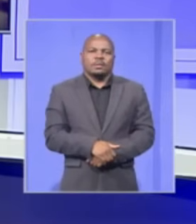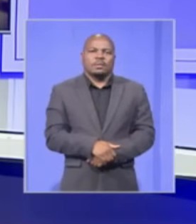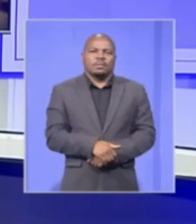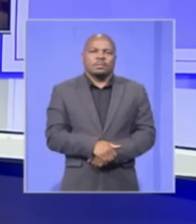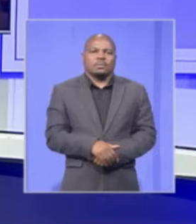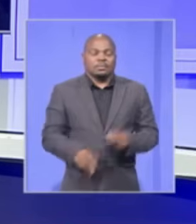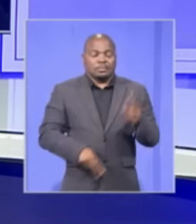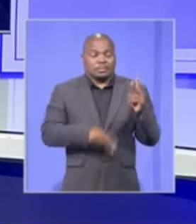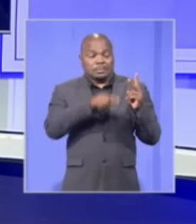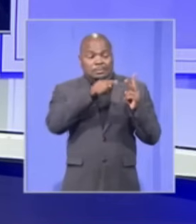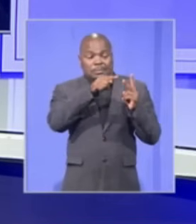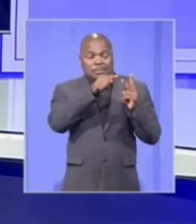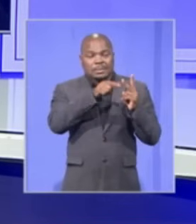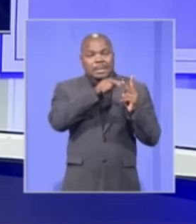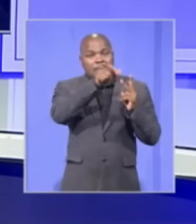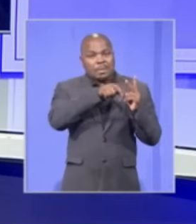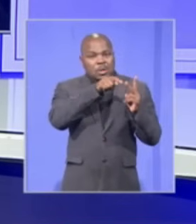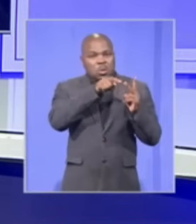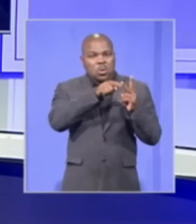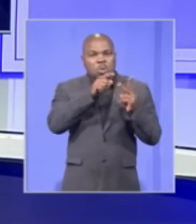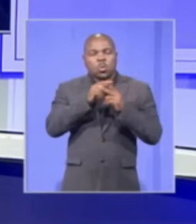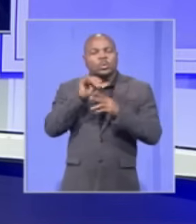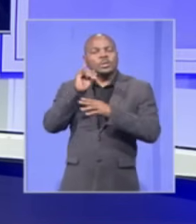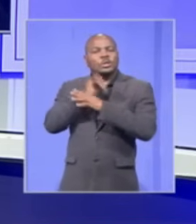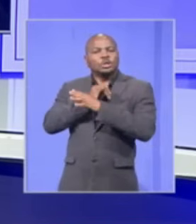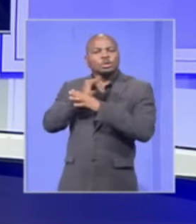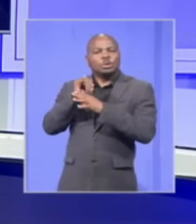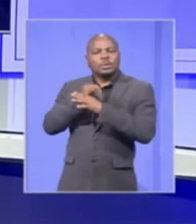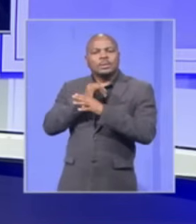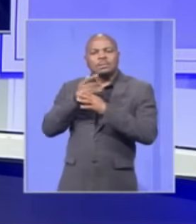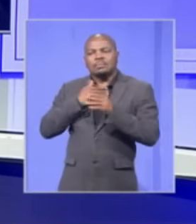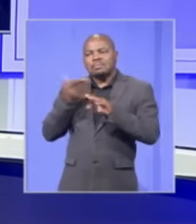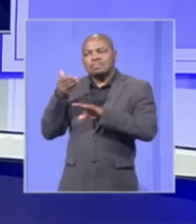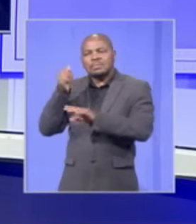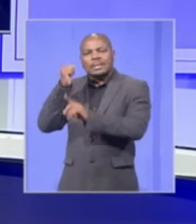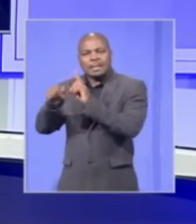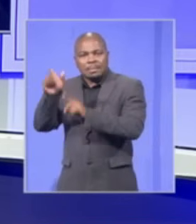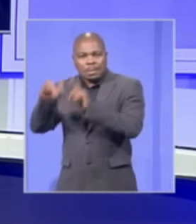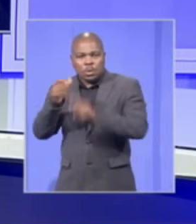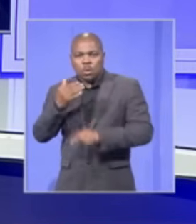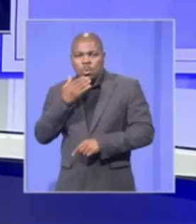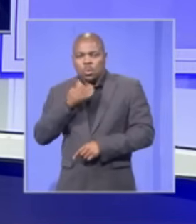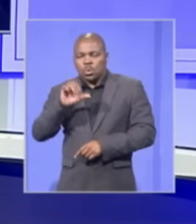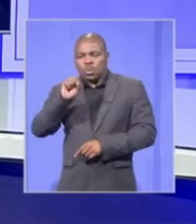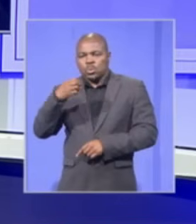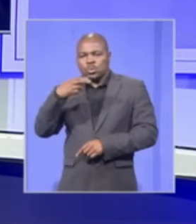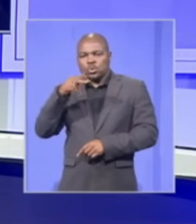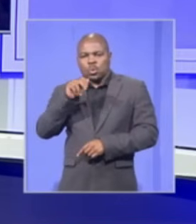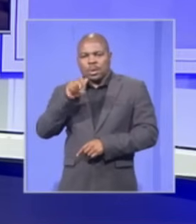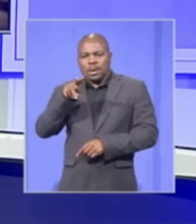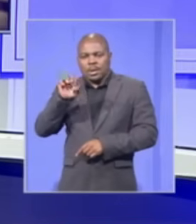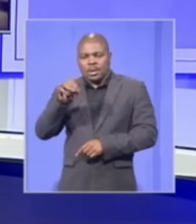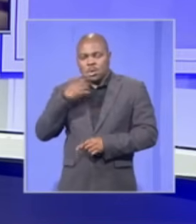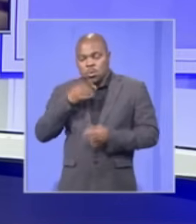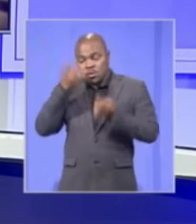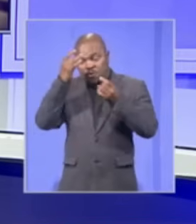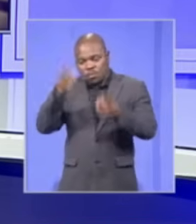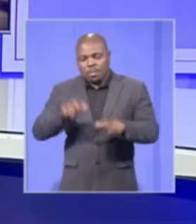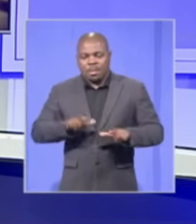Molatofadiwa wa bobedi wa dipolao tsa insurance Ana Shokane o boleletse kgotlatshekelo ya magistrata wa Polokwane kwa Limpopo